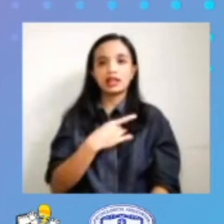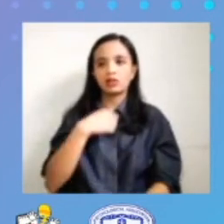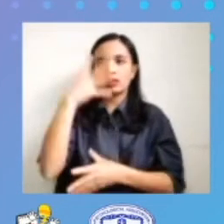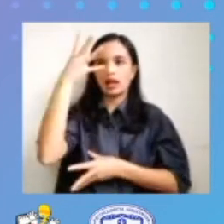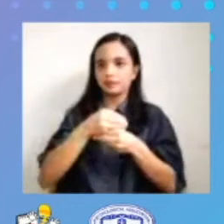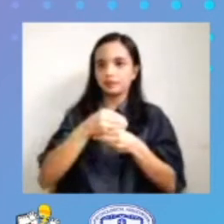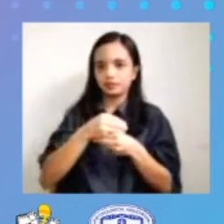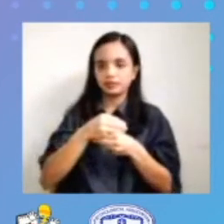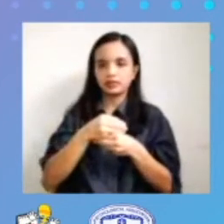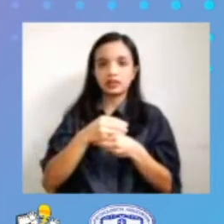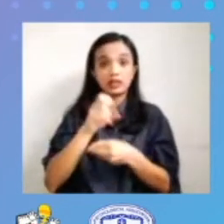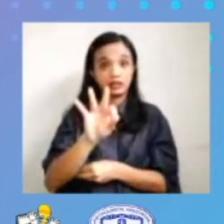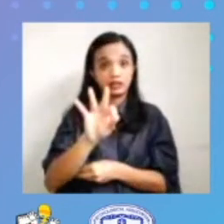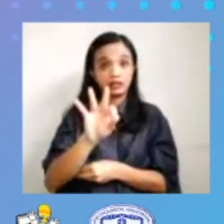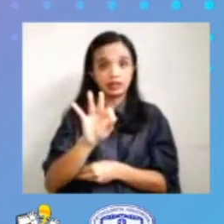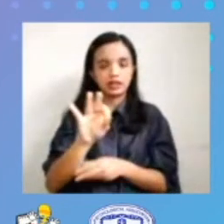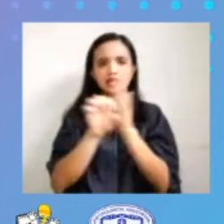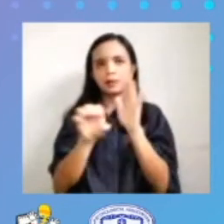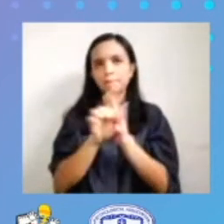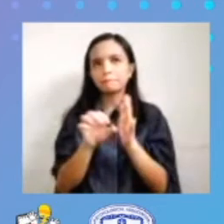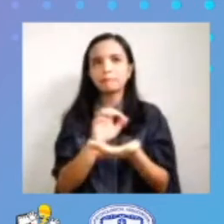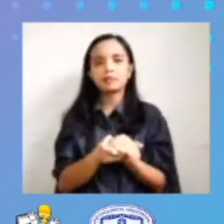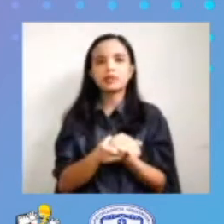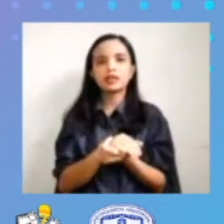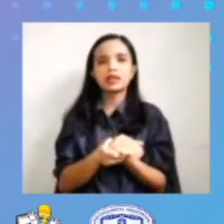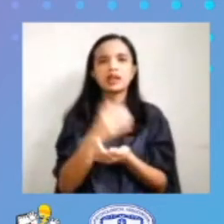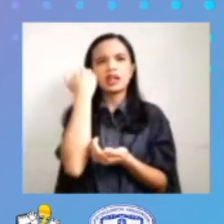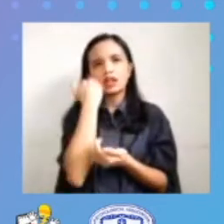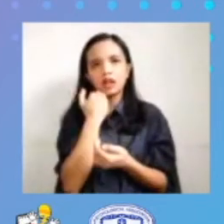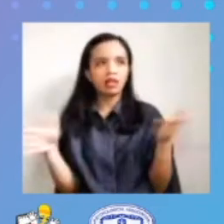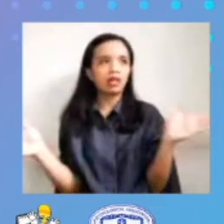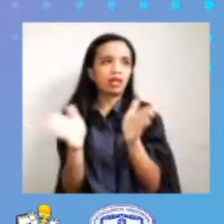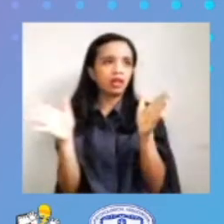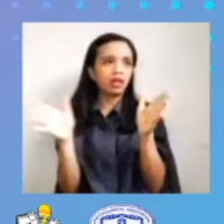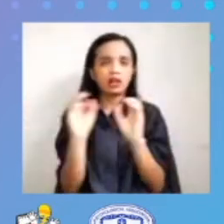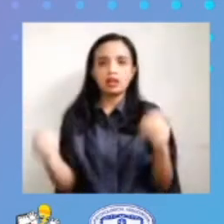You are, diba, Miss Yang, I can tell you are a Ferrari.